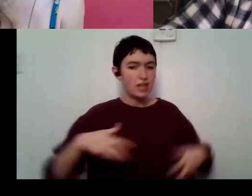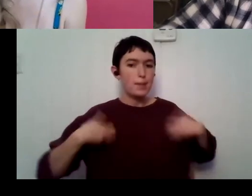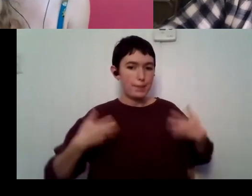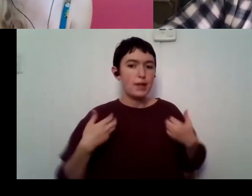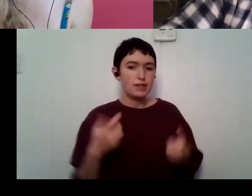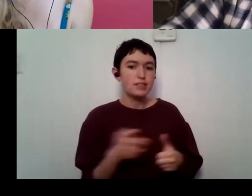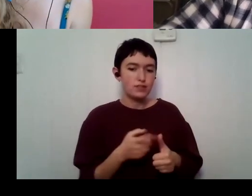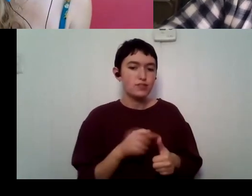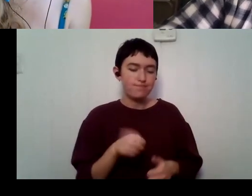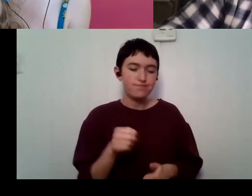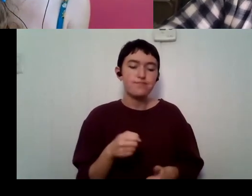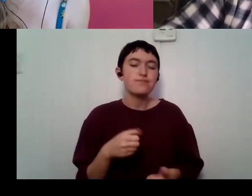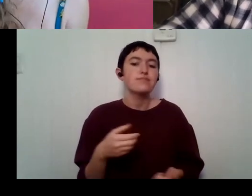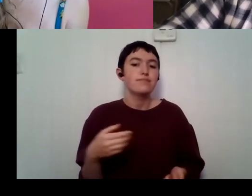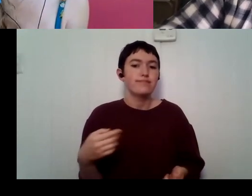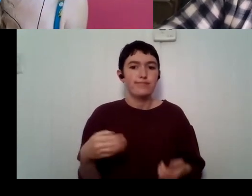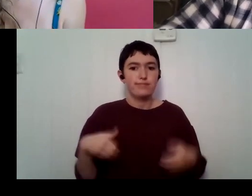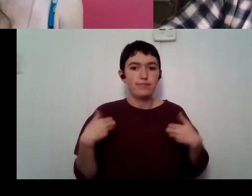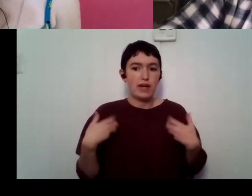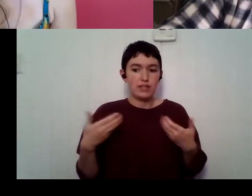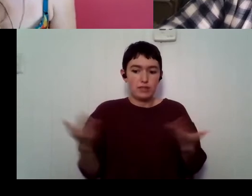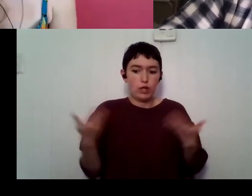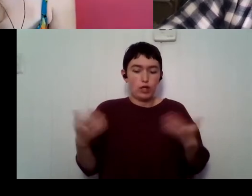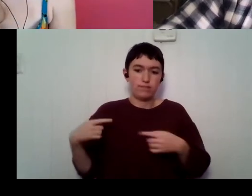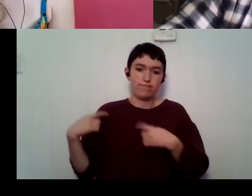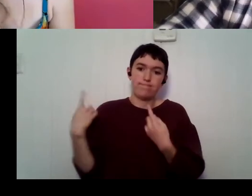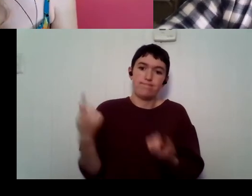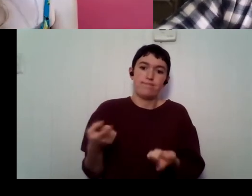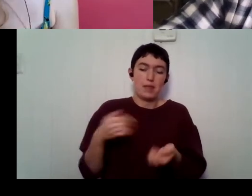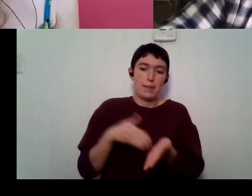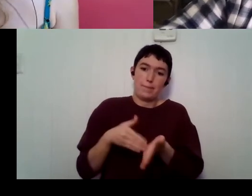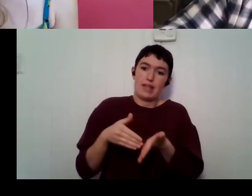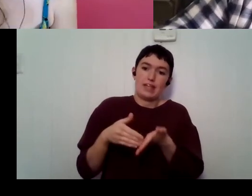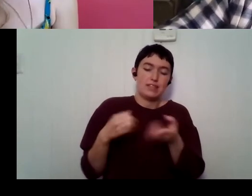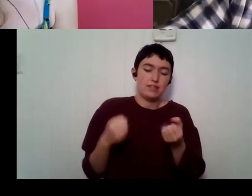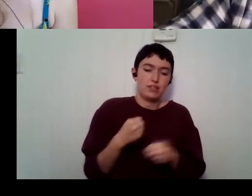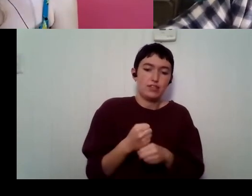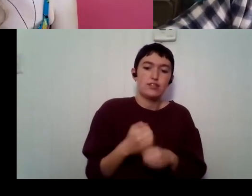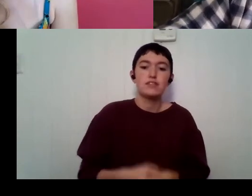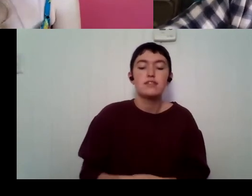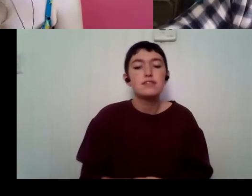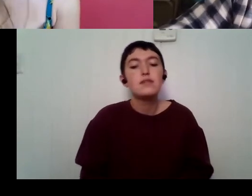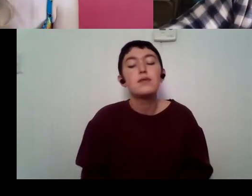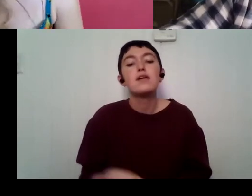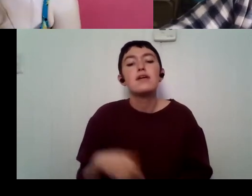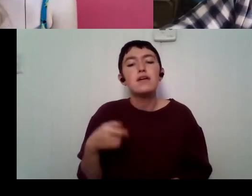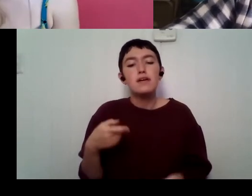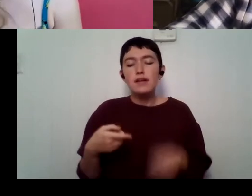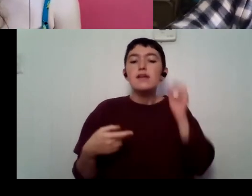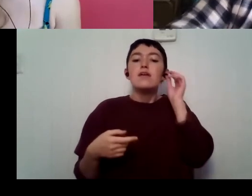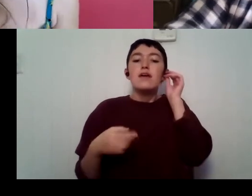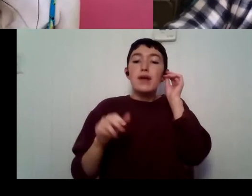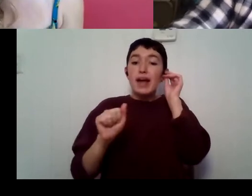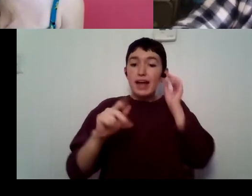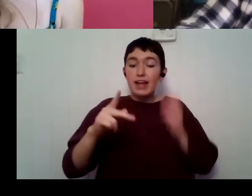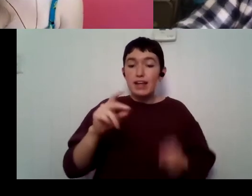years. And then Miocene apes, we see apes sort of, in fact, there was a radiation of apes during the Miocene about 25 to 5 million years